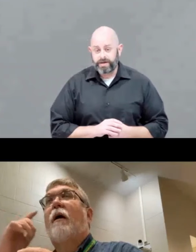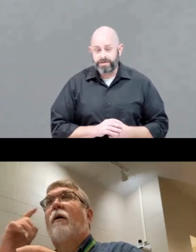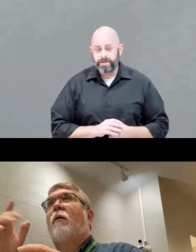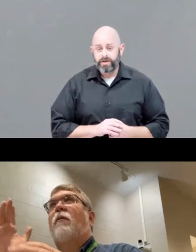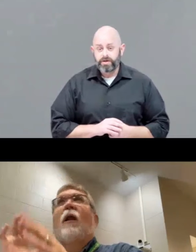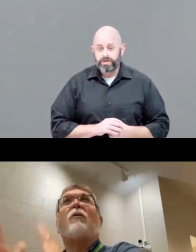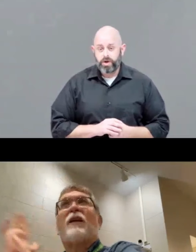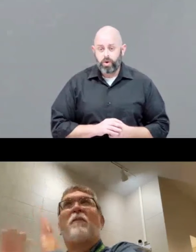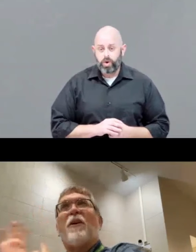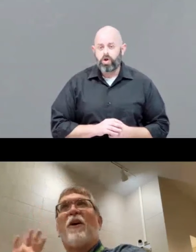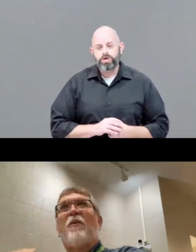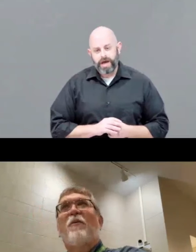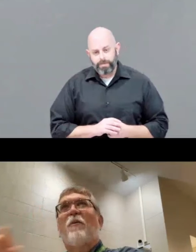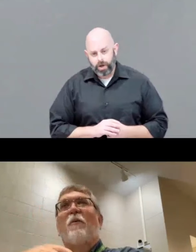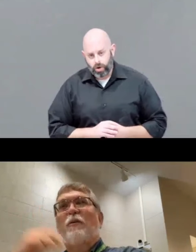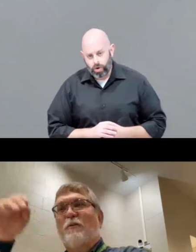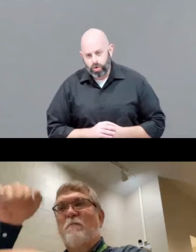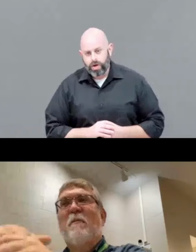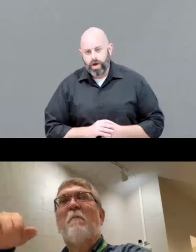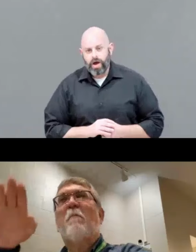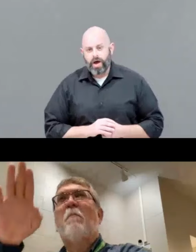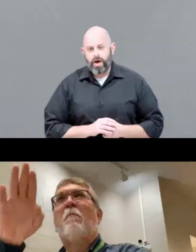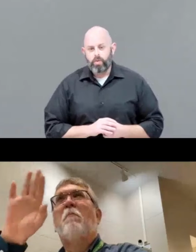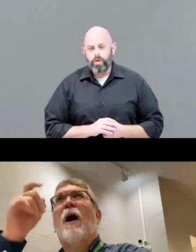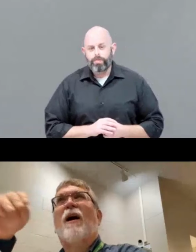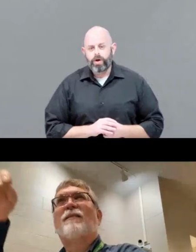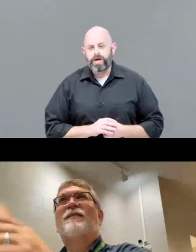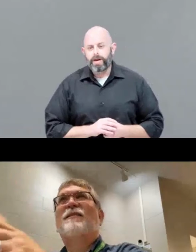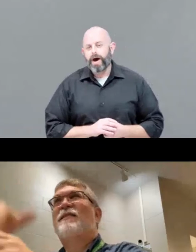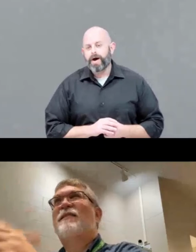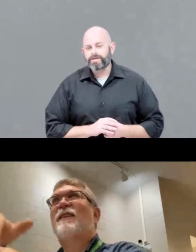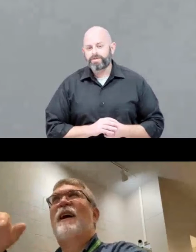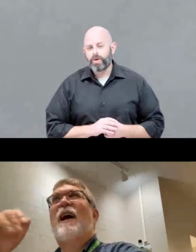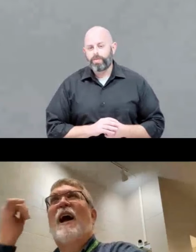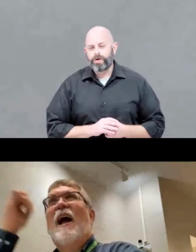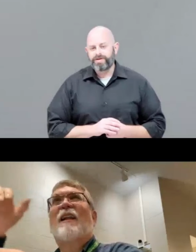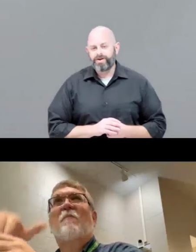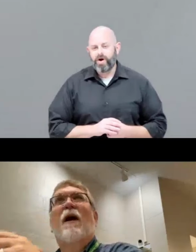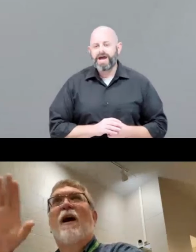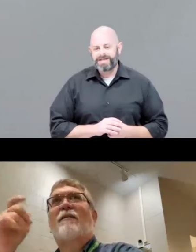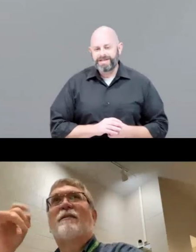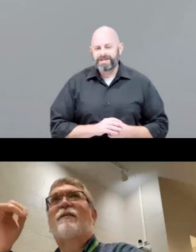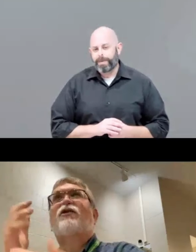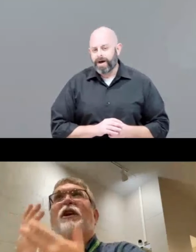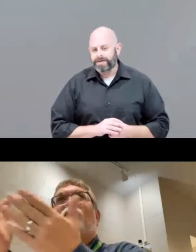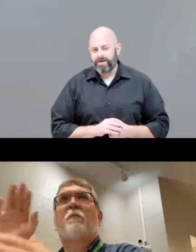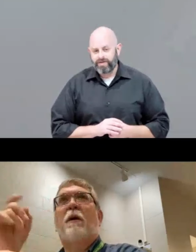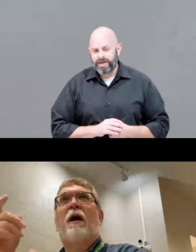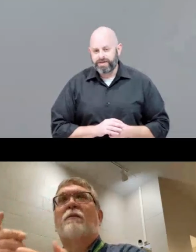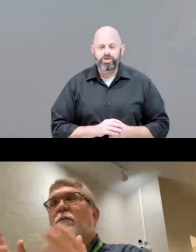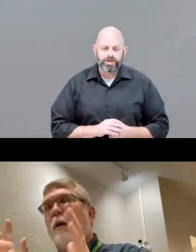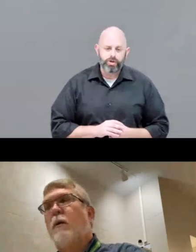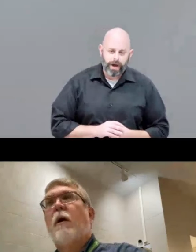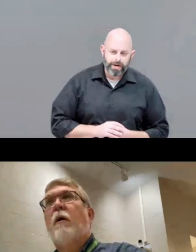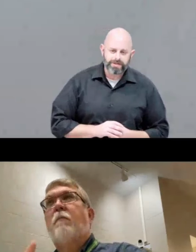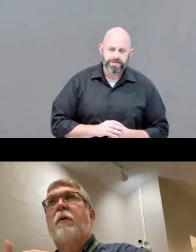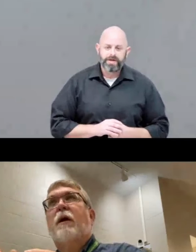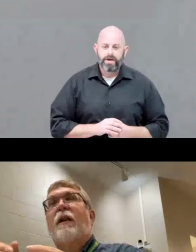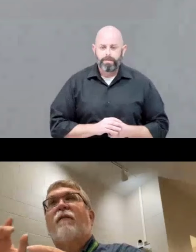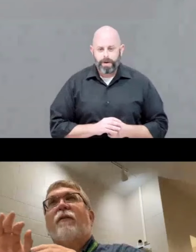NCSD does. So a long time ago, we would put it in a box. We would put, ideas in a box kind of a thing,